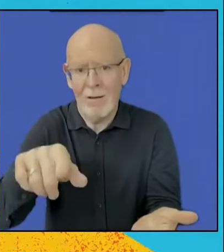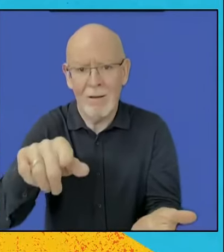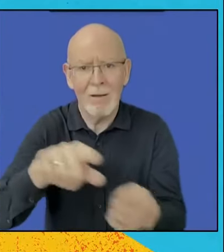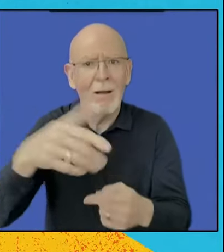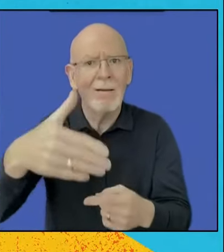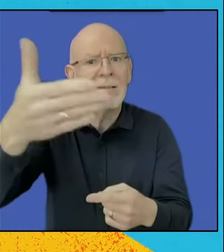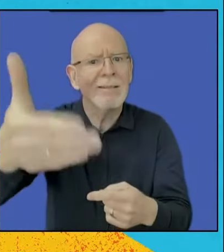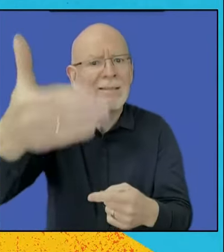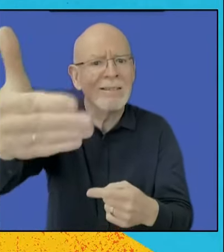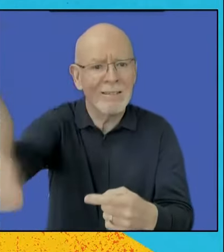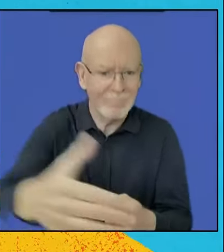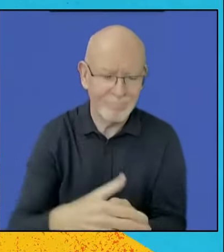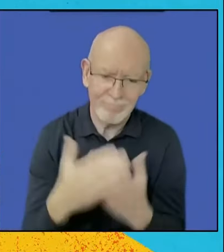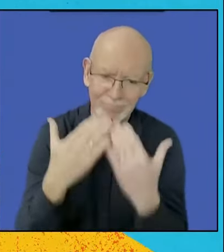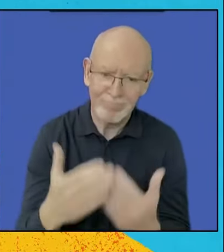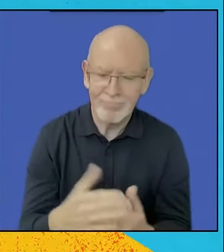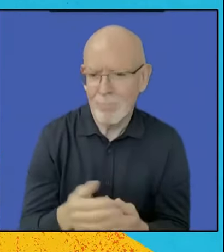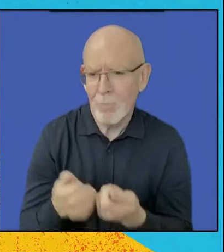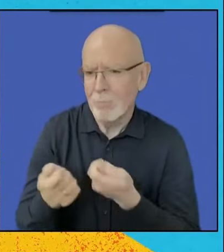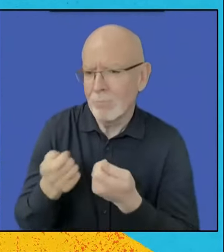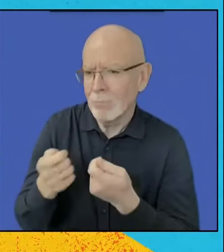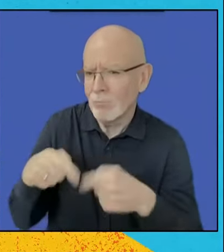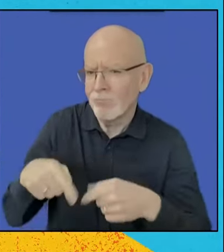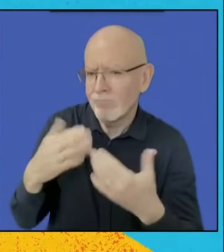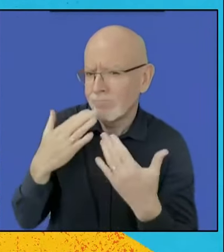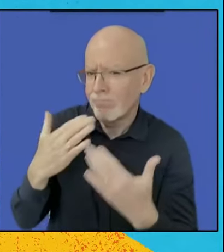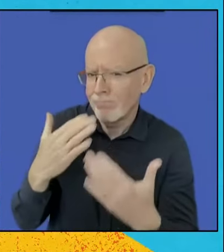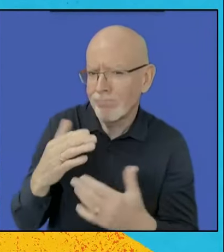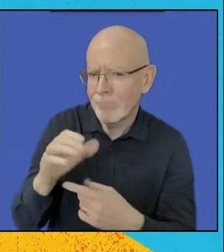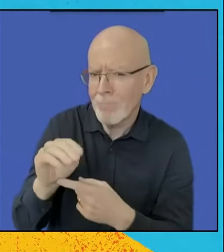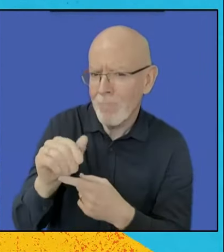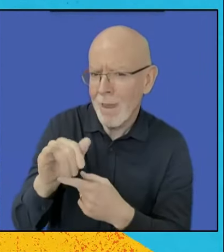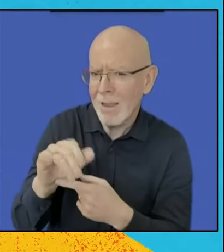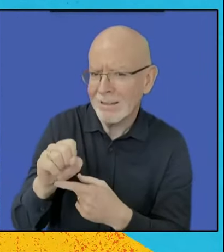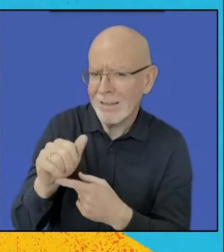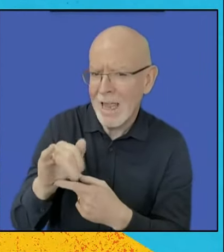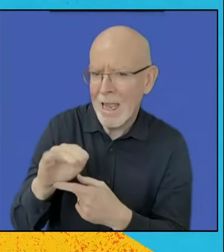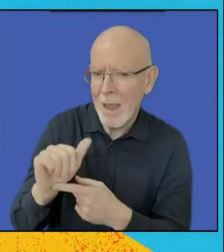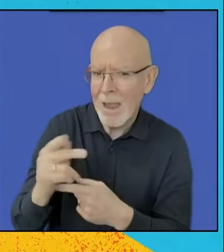to start? 60 seconds if you can. Okay. Social entrepreneurship can be quite